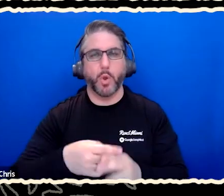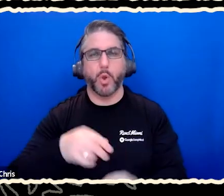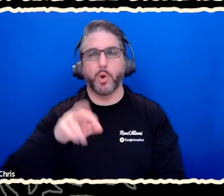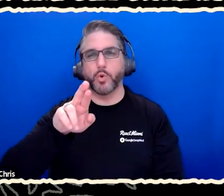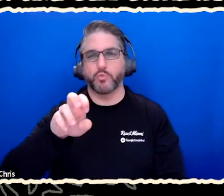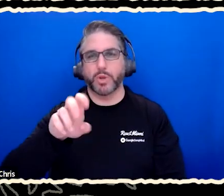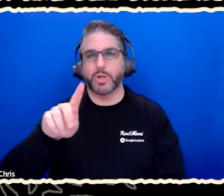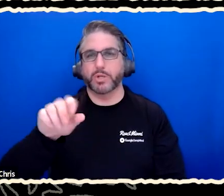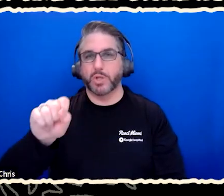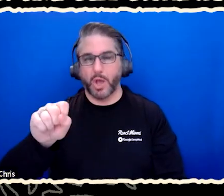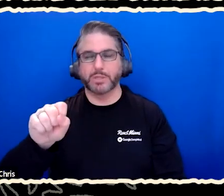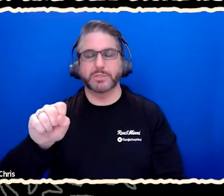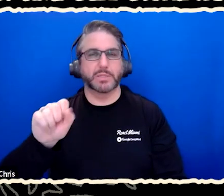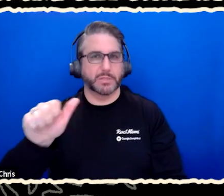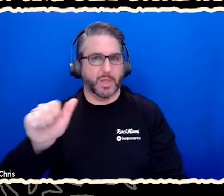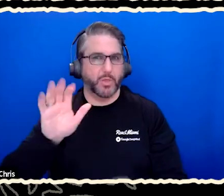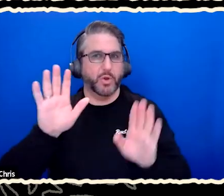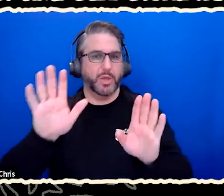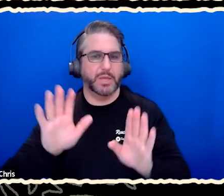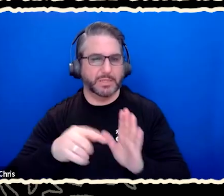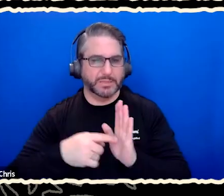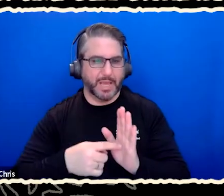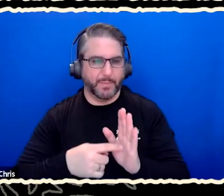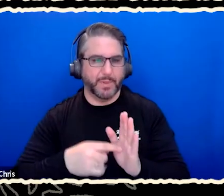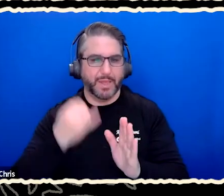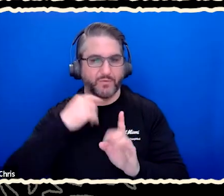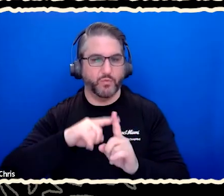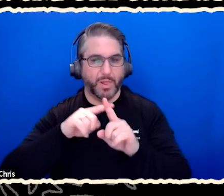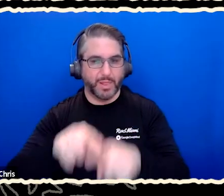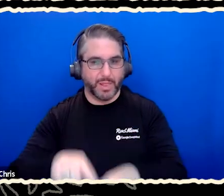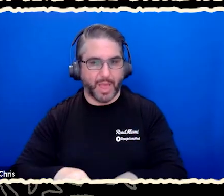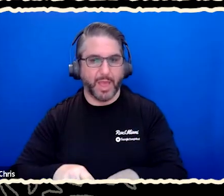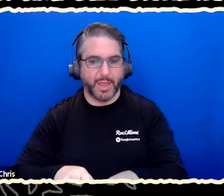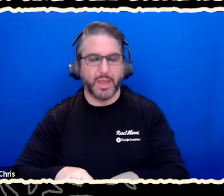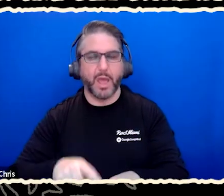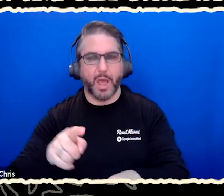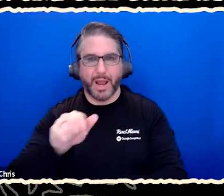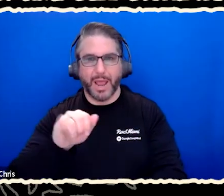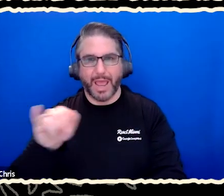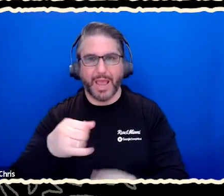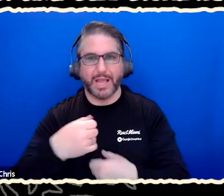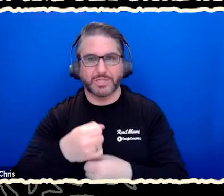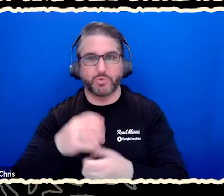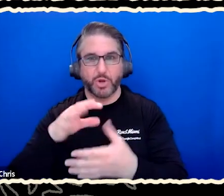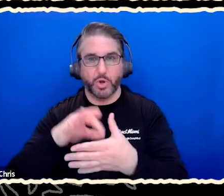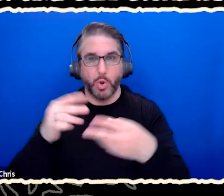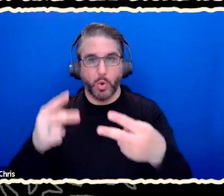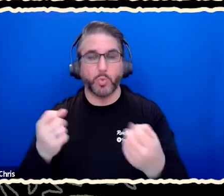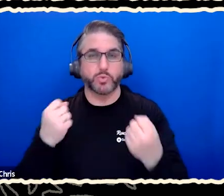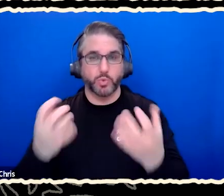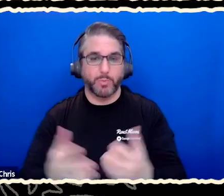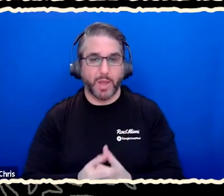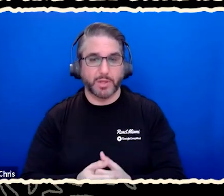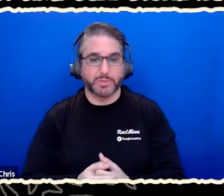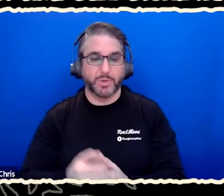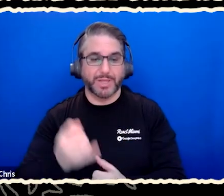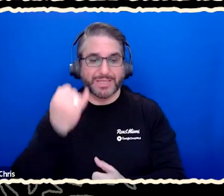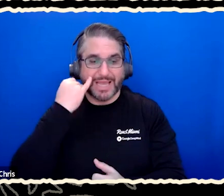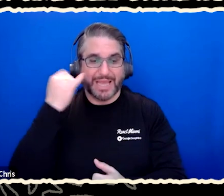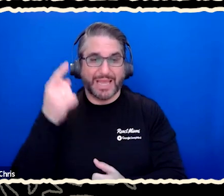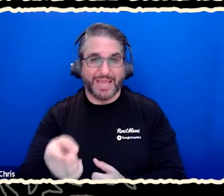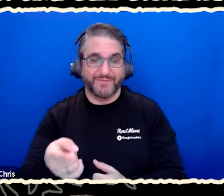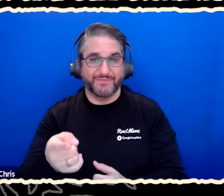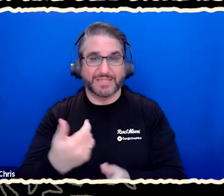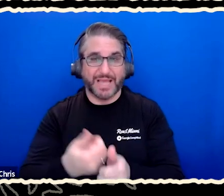wonderful example. What could happen if you rely on AI-generated codes too much, because if the reject is outdated and